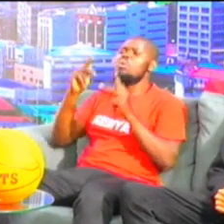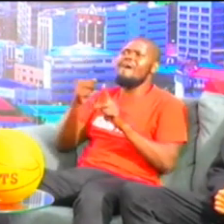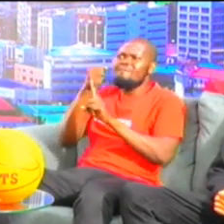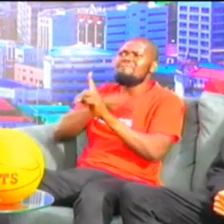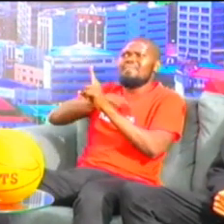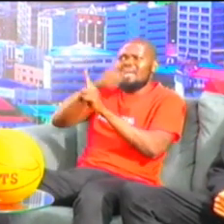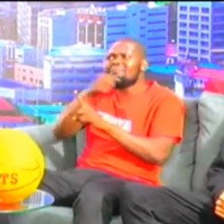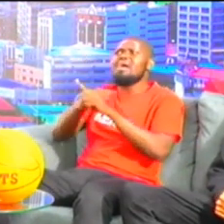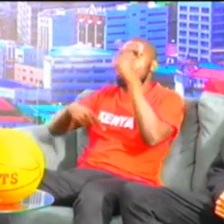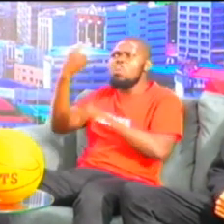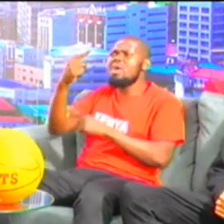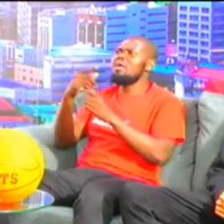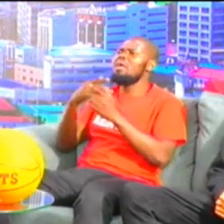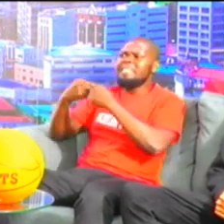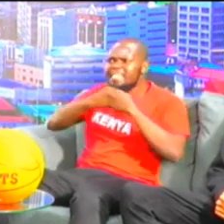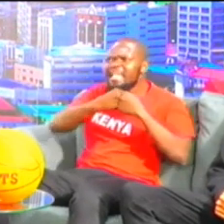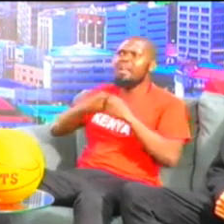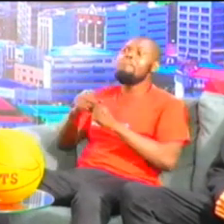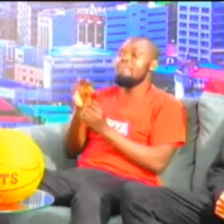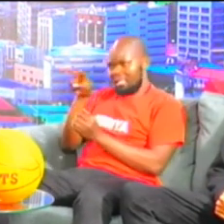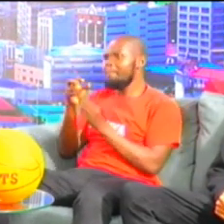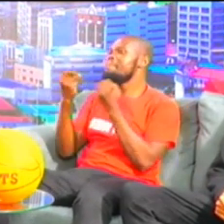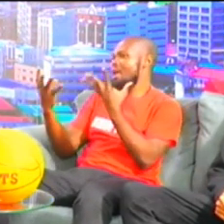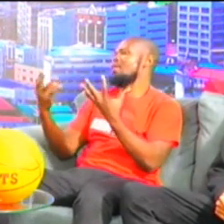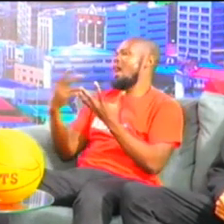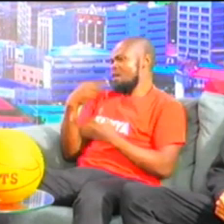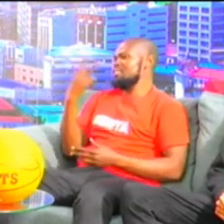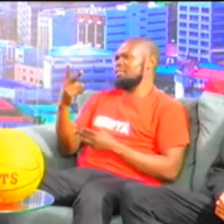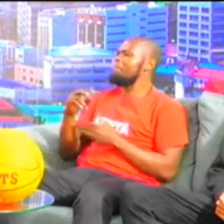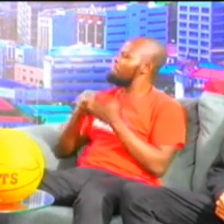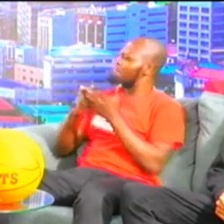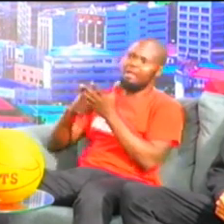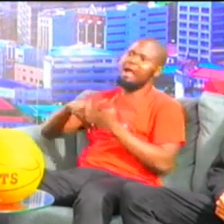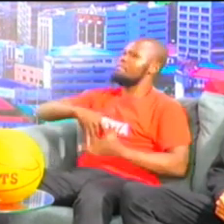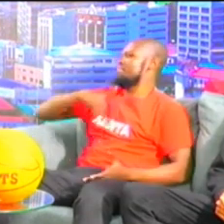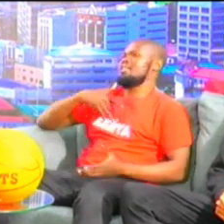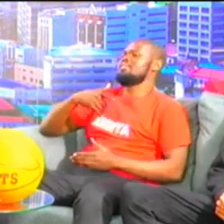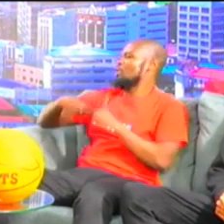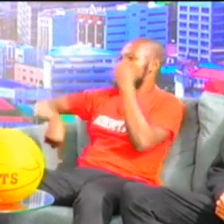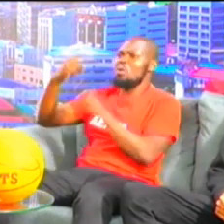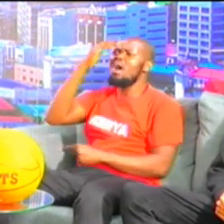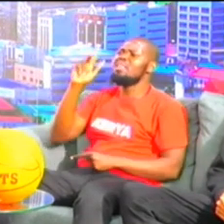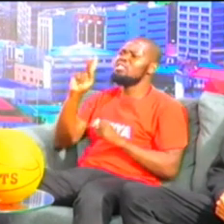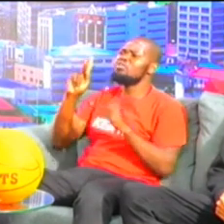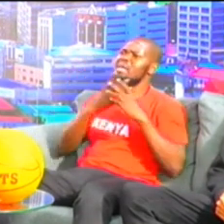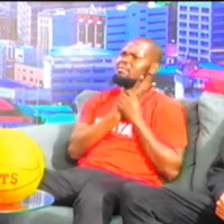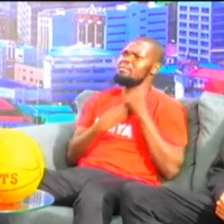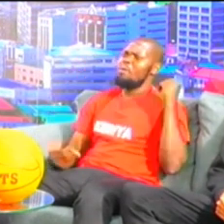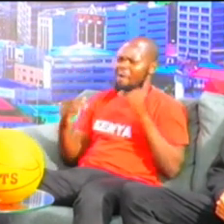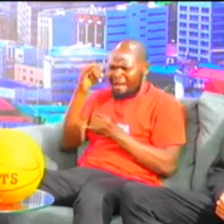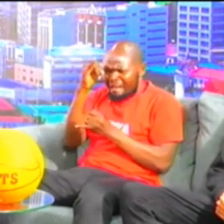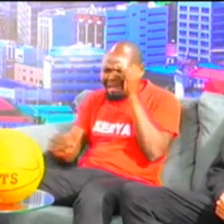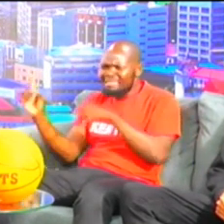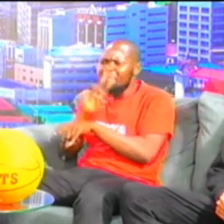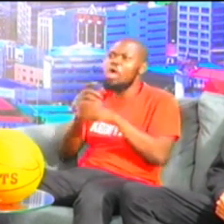No. Right. It's because they really, you can see the effort. Right. I've watched a lot of their games and I